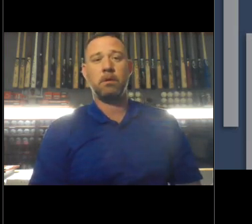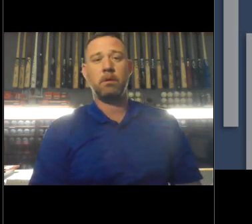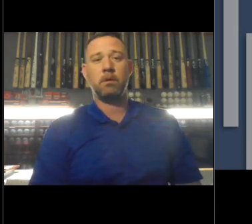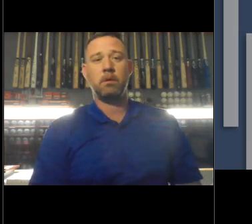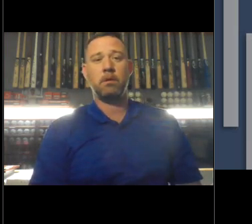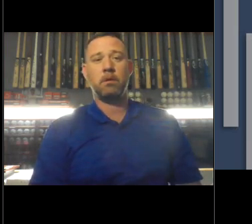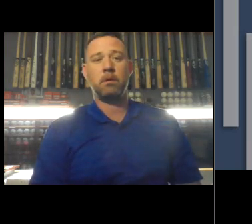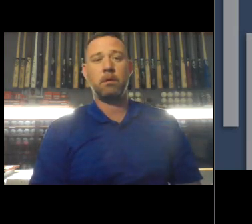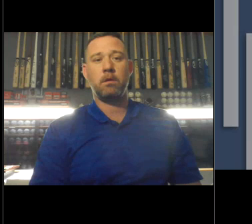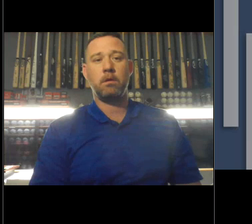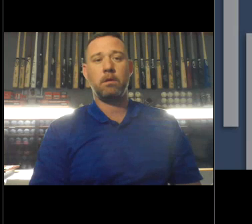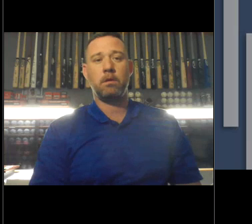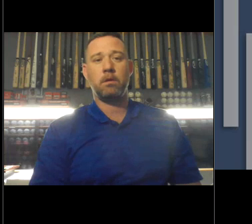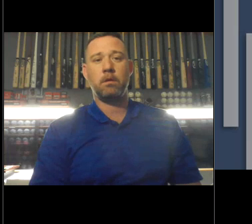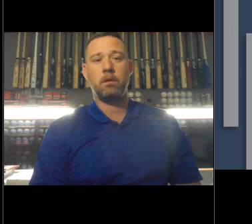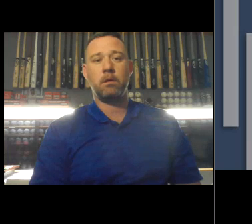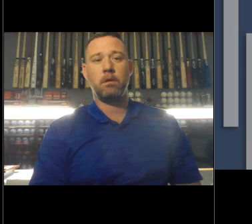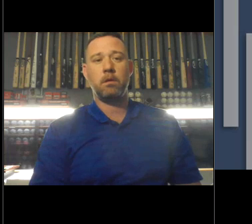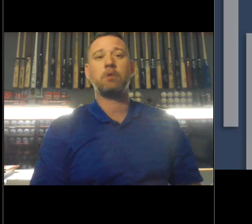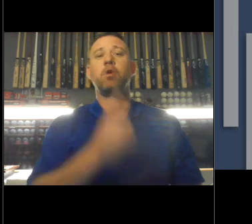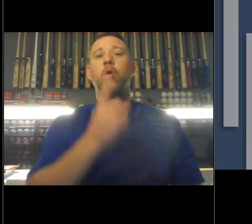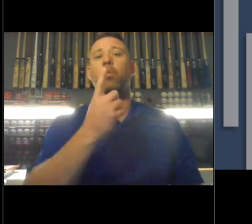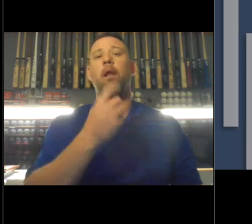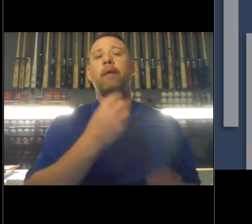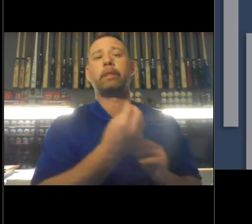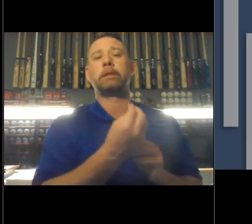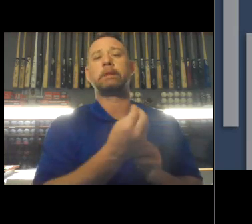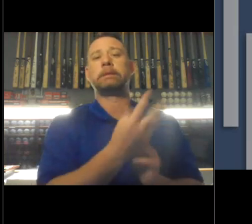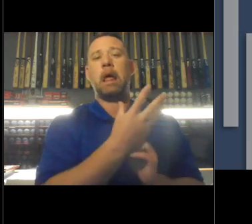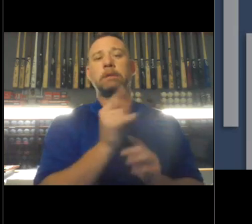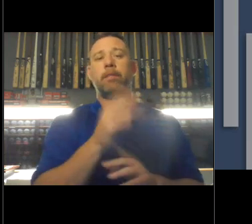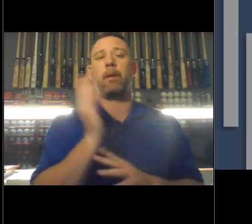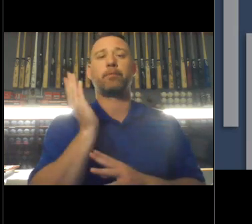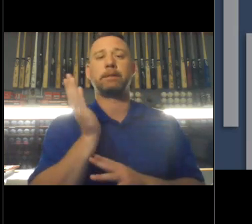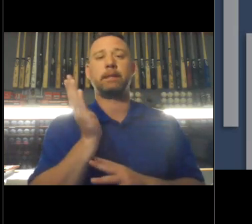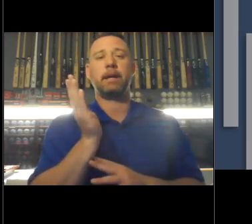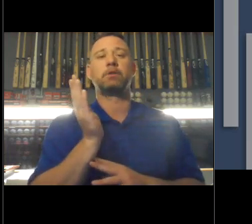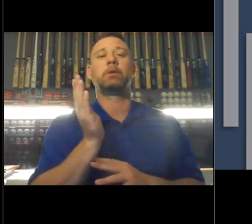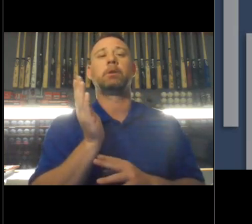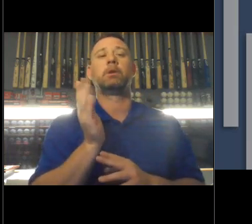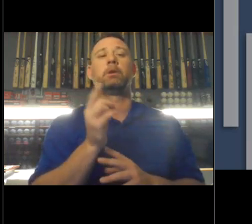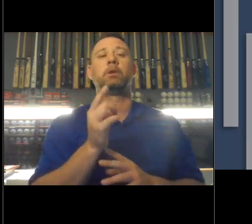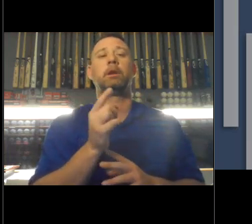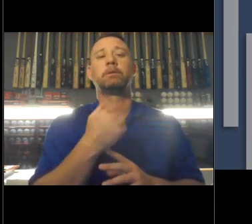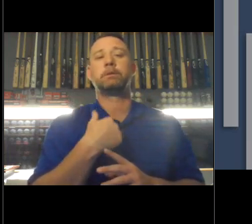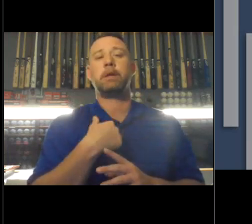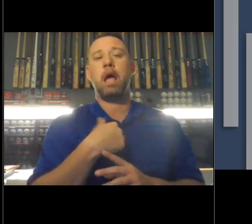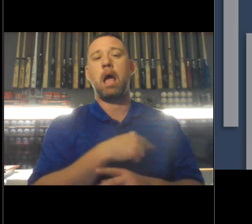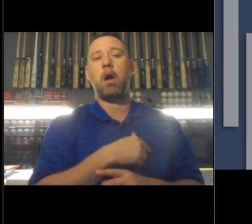So one of the slides in the presentation, that is sort of our